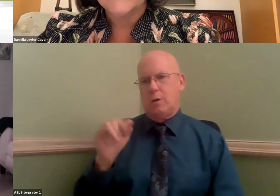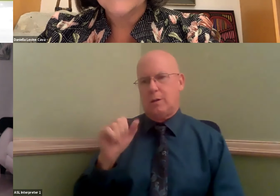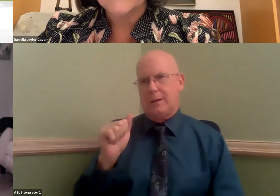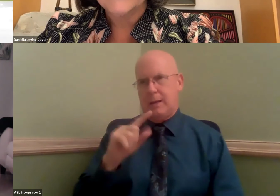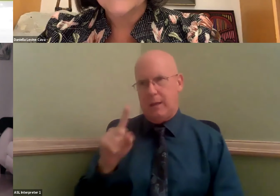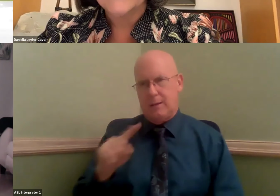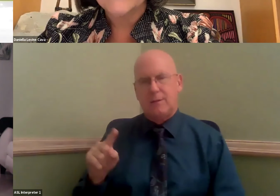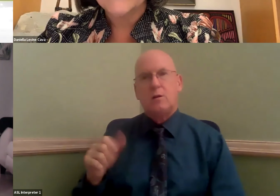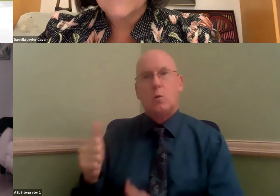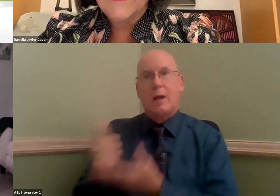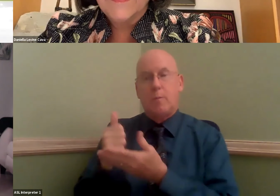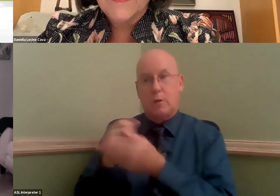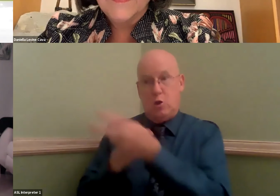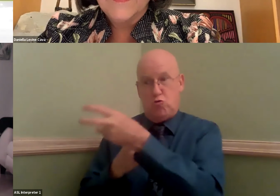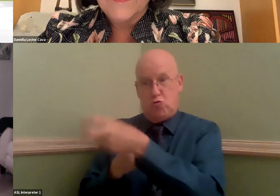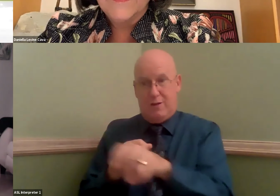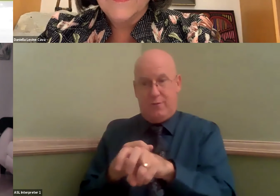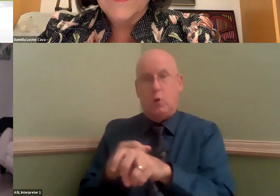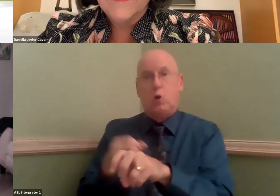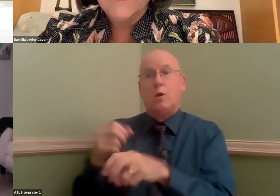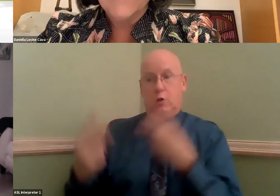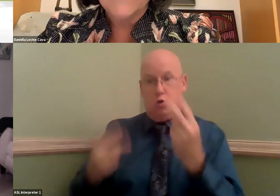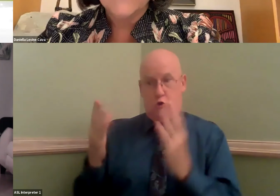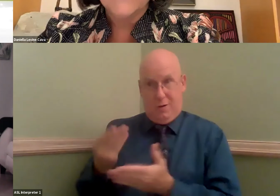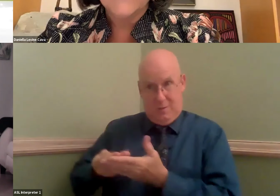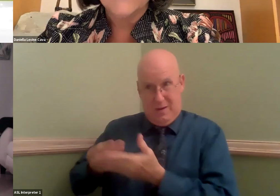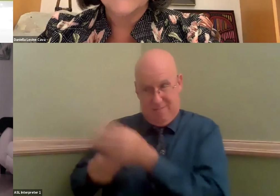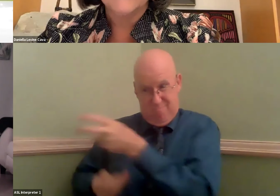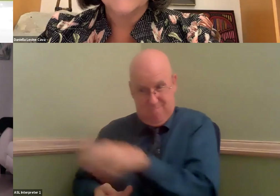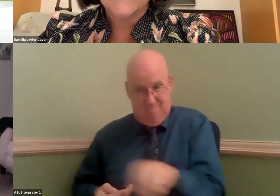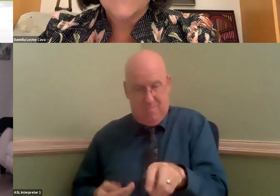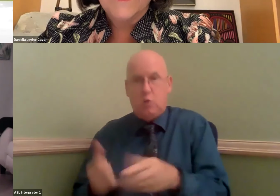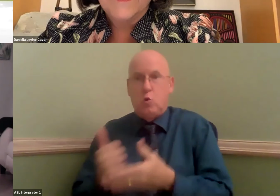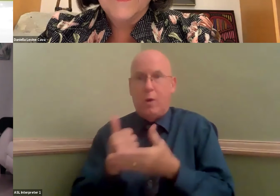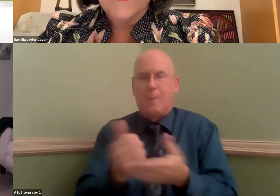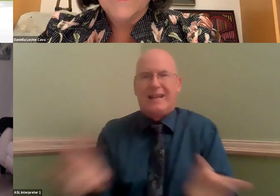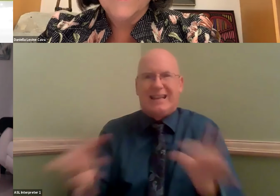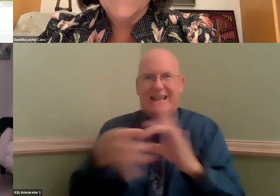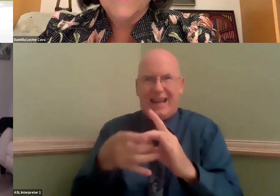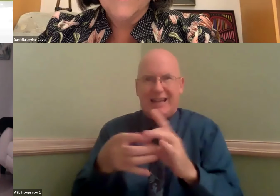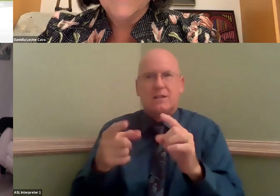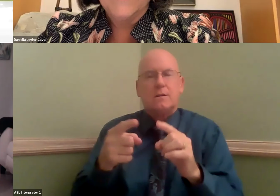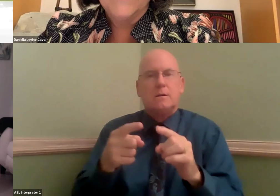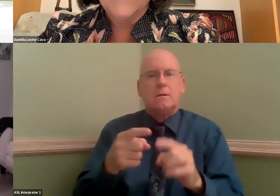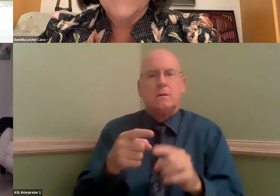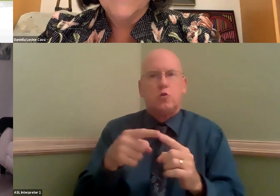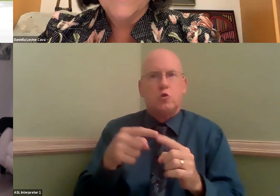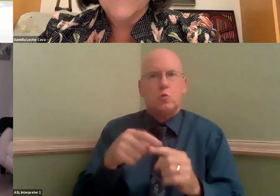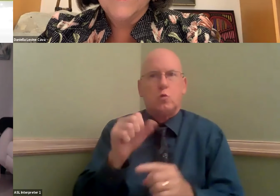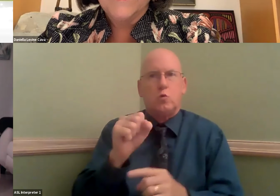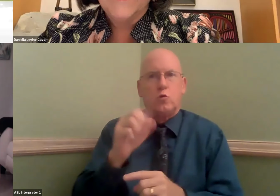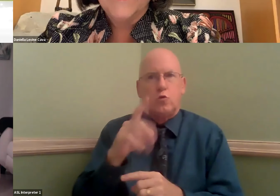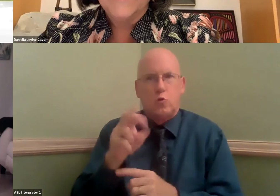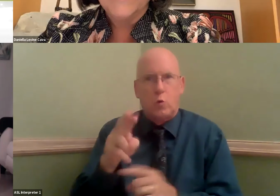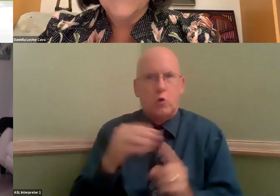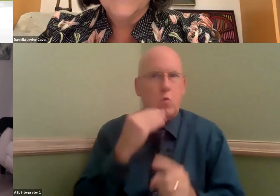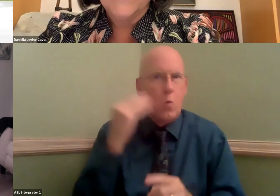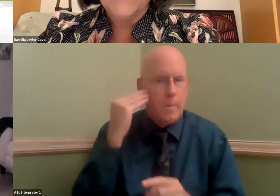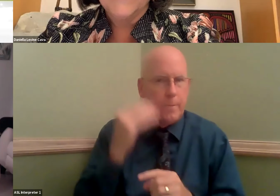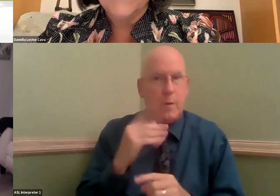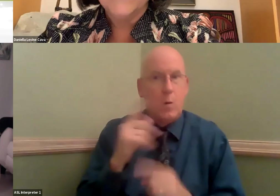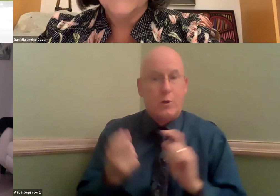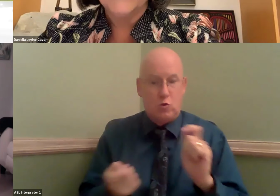funds over into this space so that we could help with the connectivity. You know, one of the things that the cost involved is when you convert